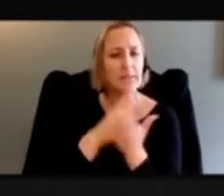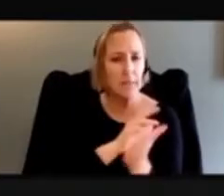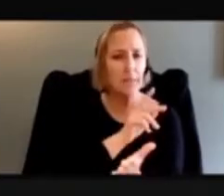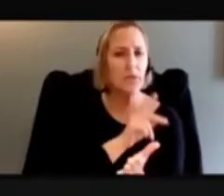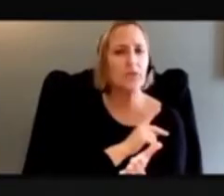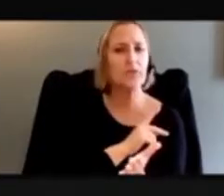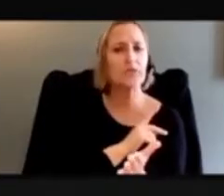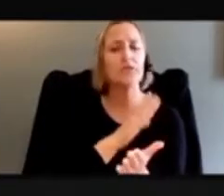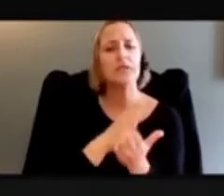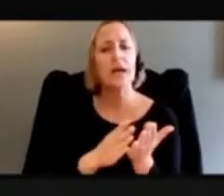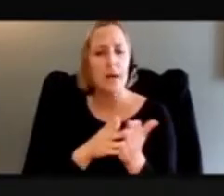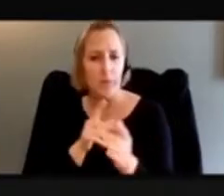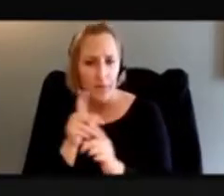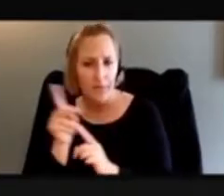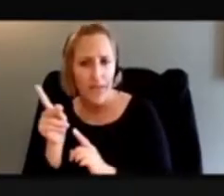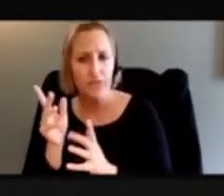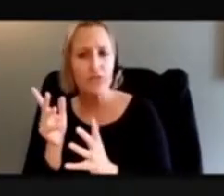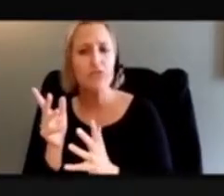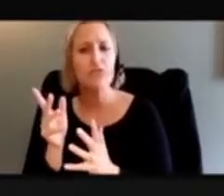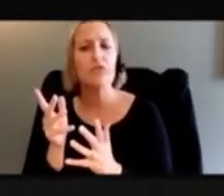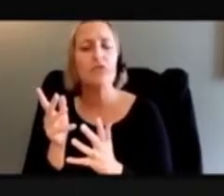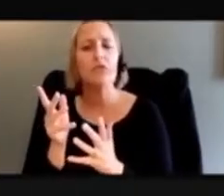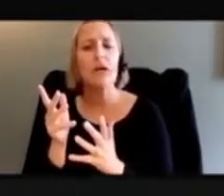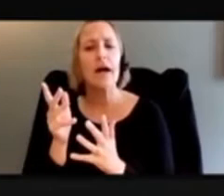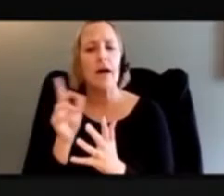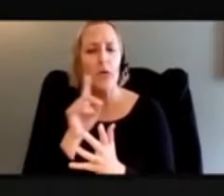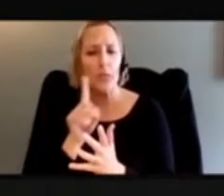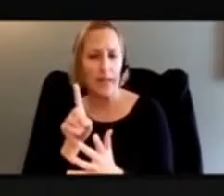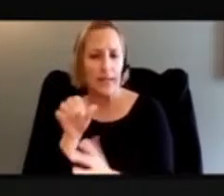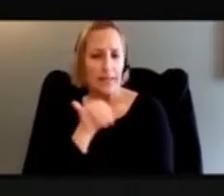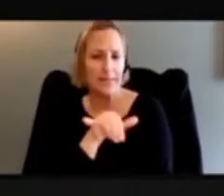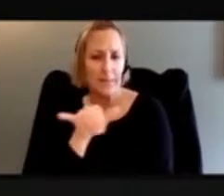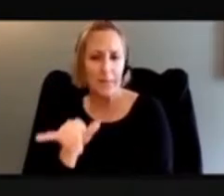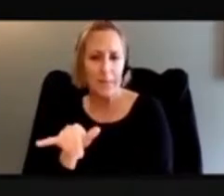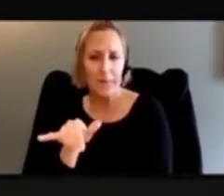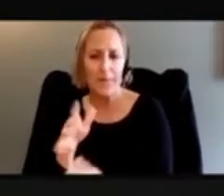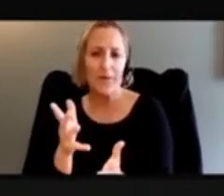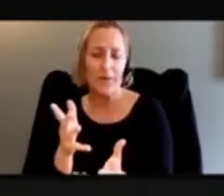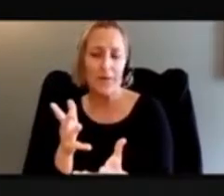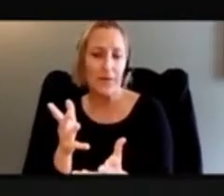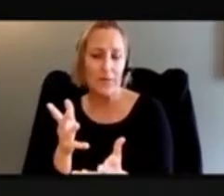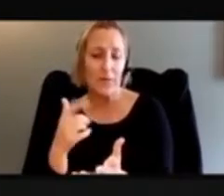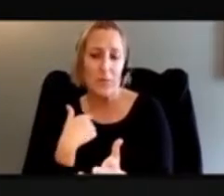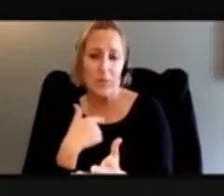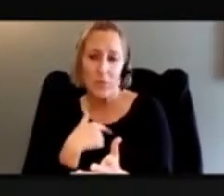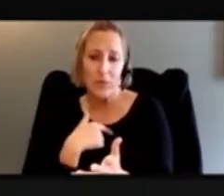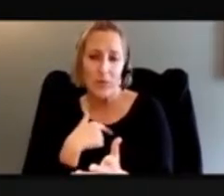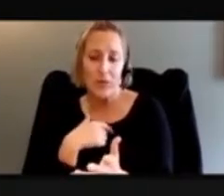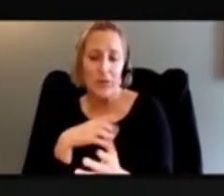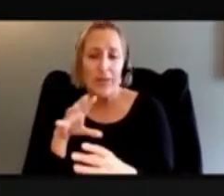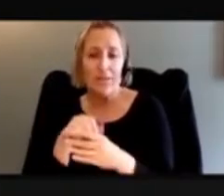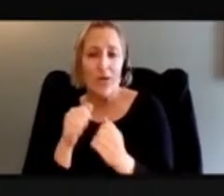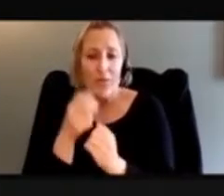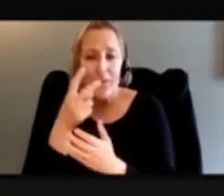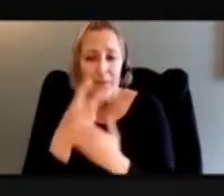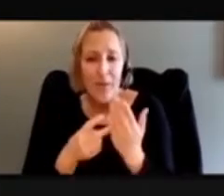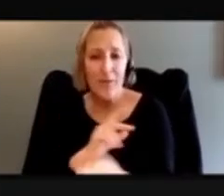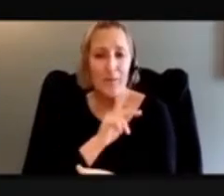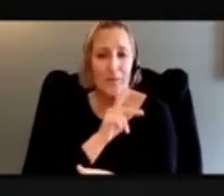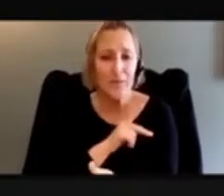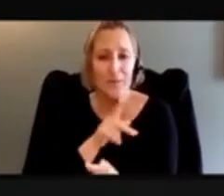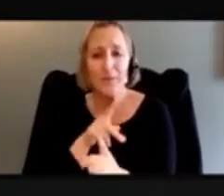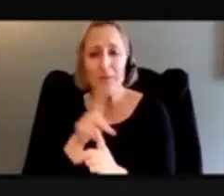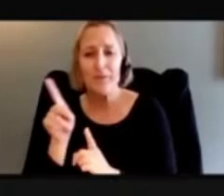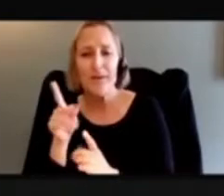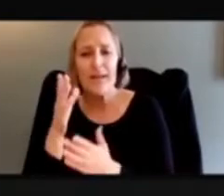this time. And there's a similarity, obviously, it's the same us that's involved in that. There's essentially a